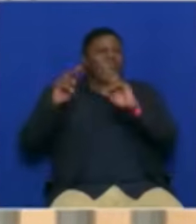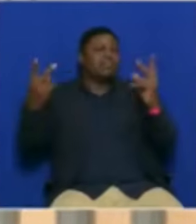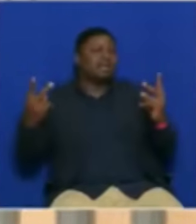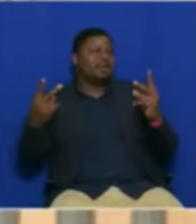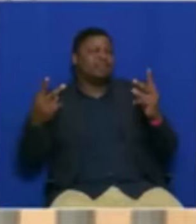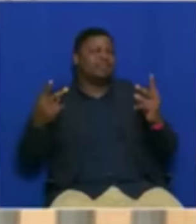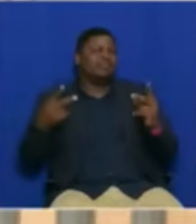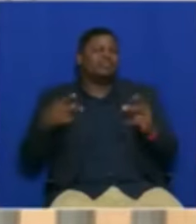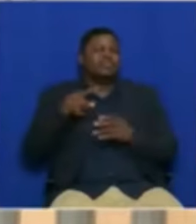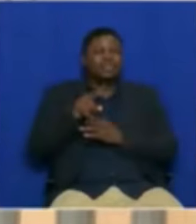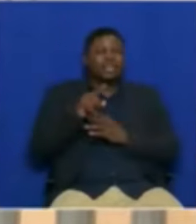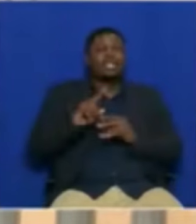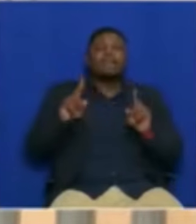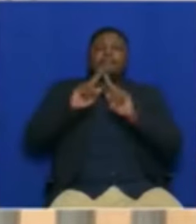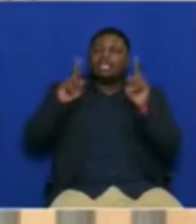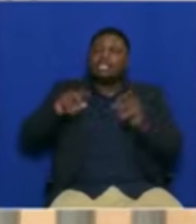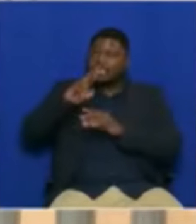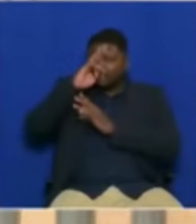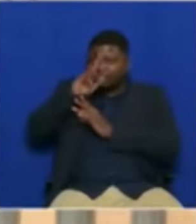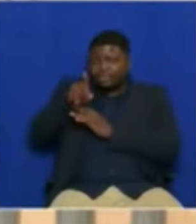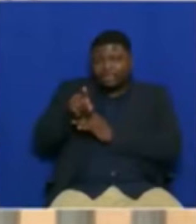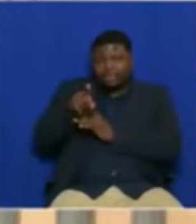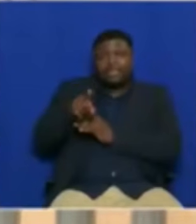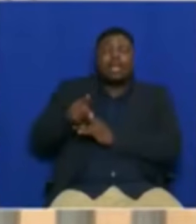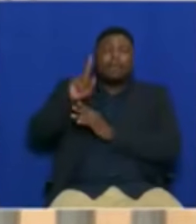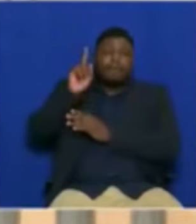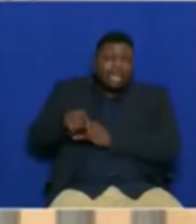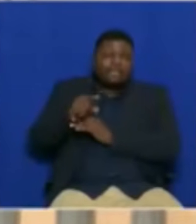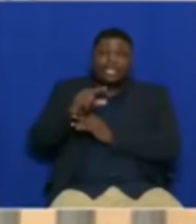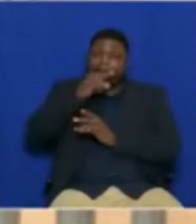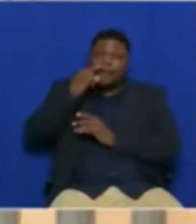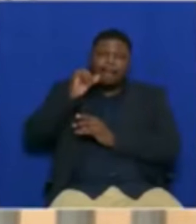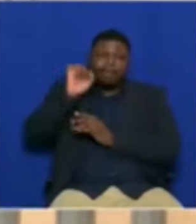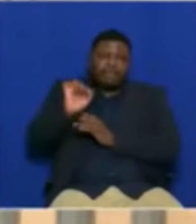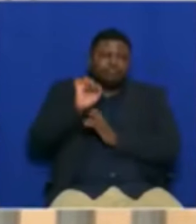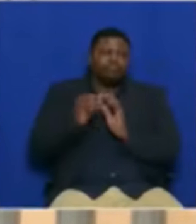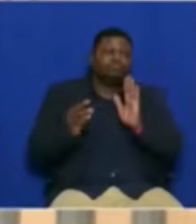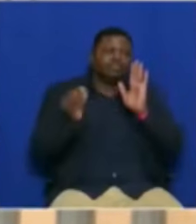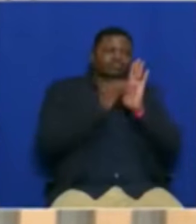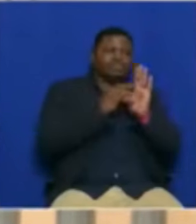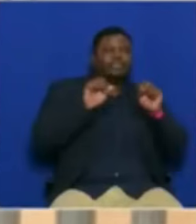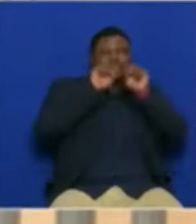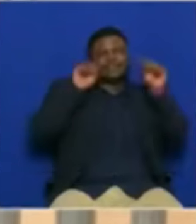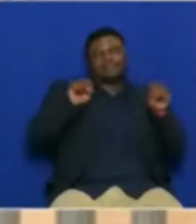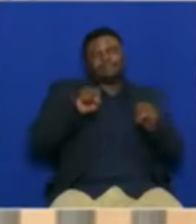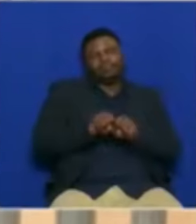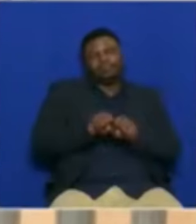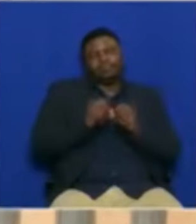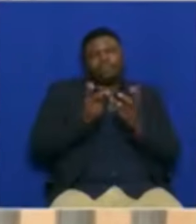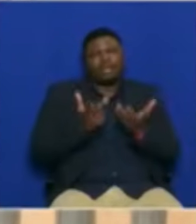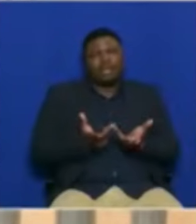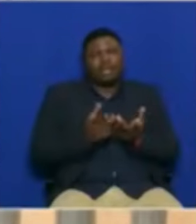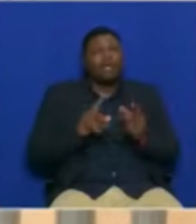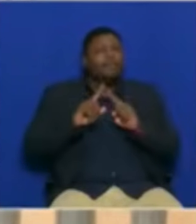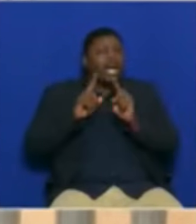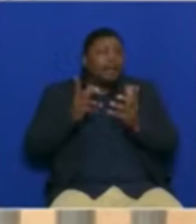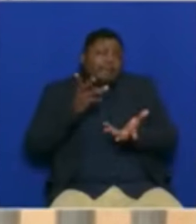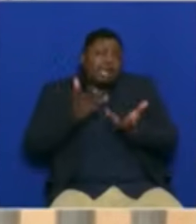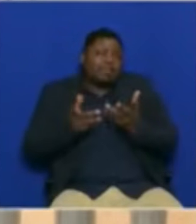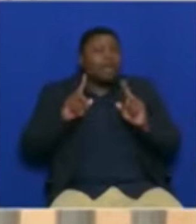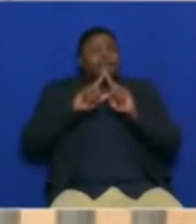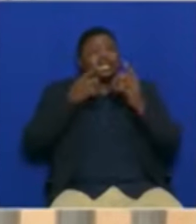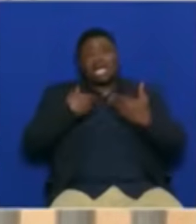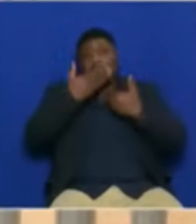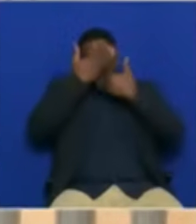the system to start finding out about you. Because perhaps, I don't know how the systems work, but they might just throw a red